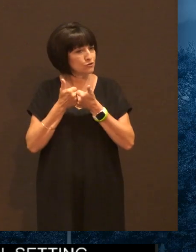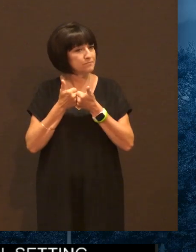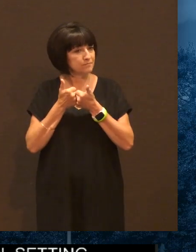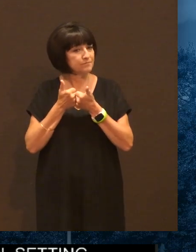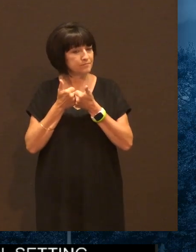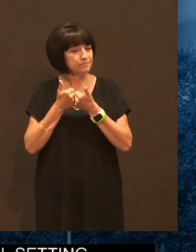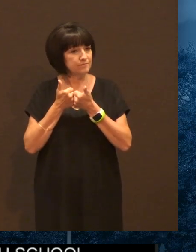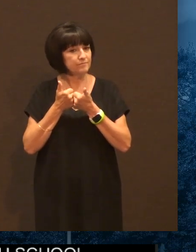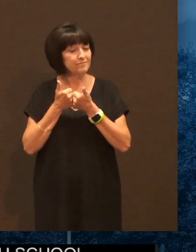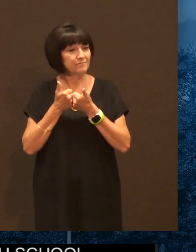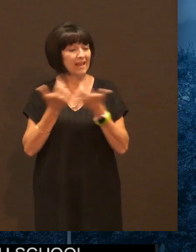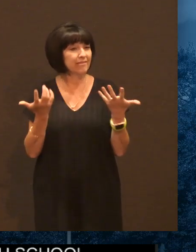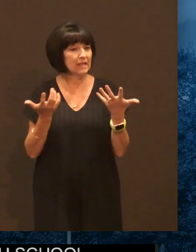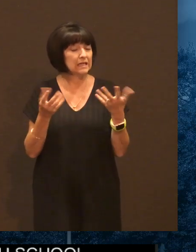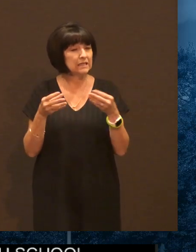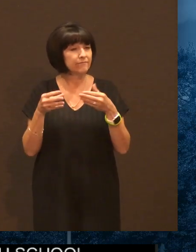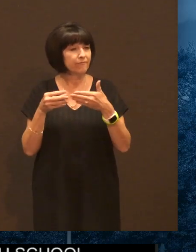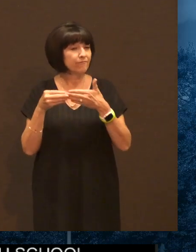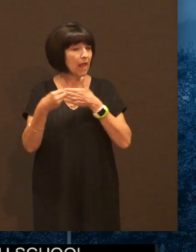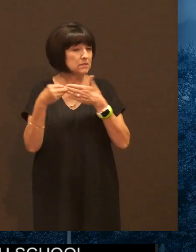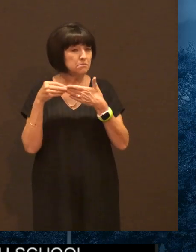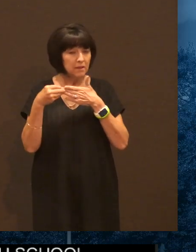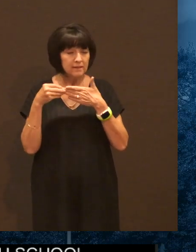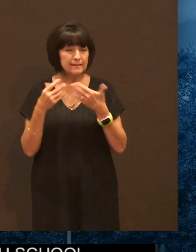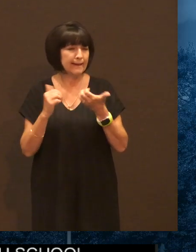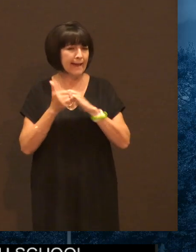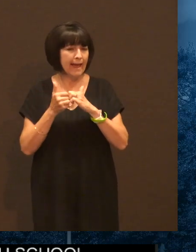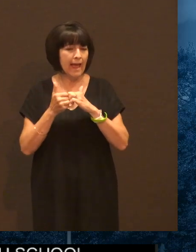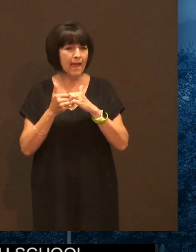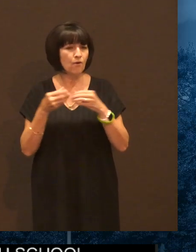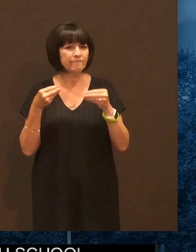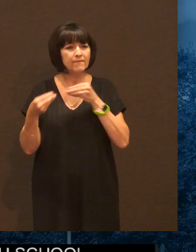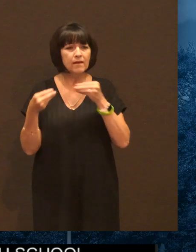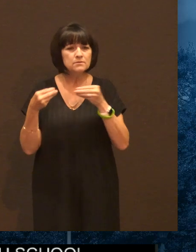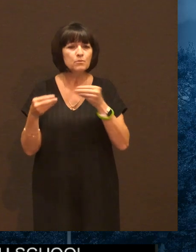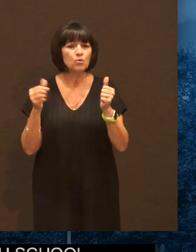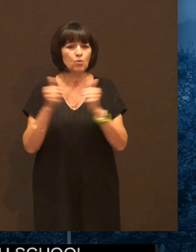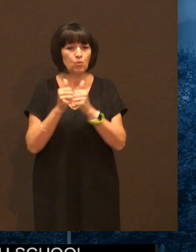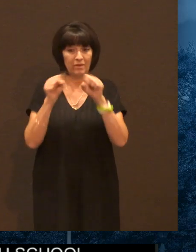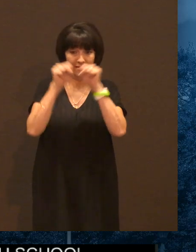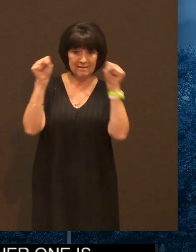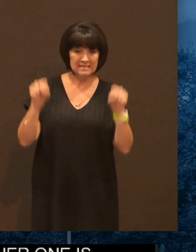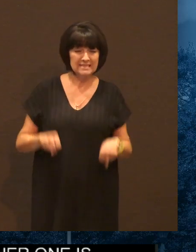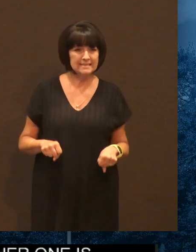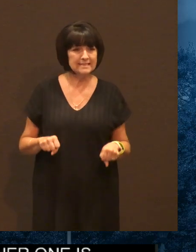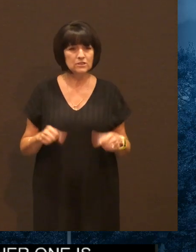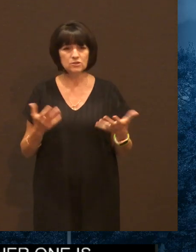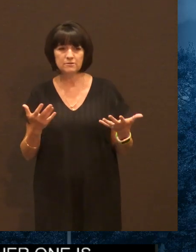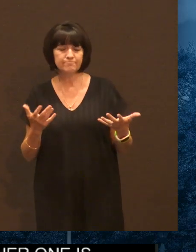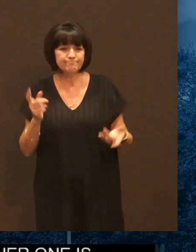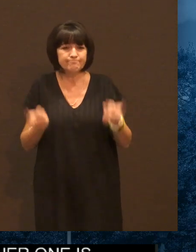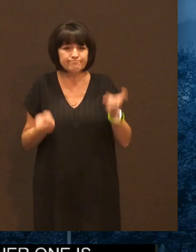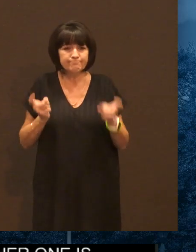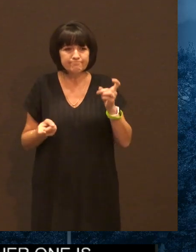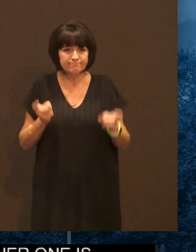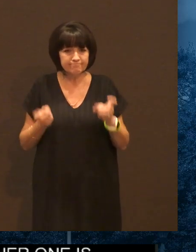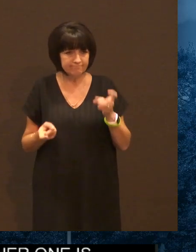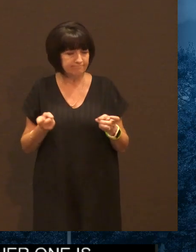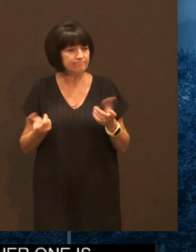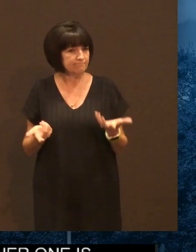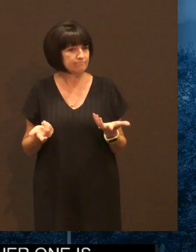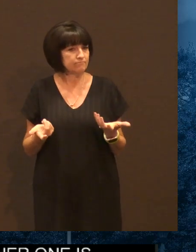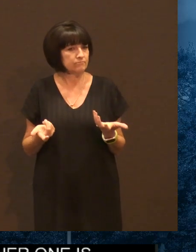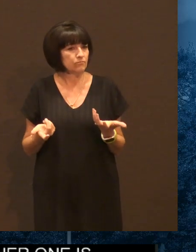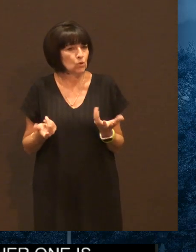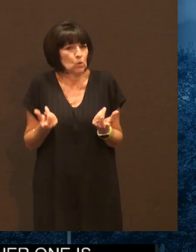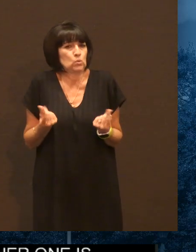was just the flexibility. And I think that's key, and as long as the districts are following